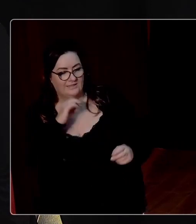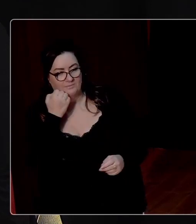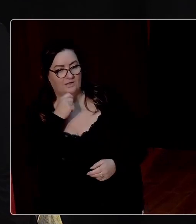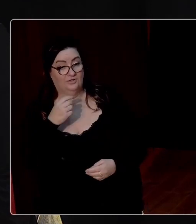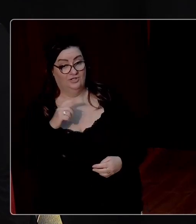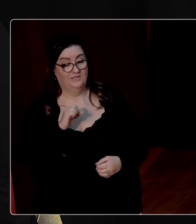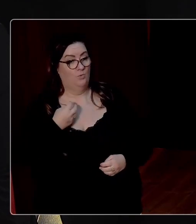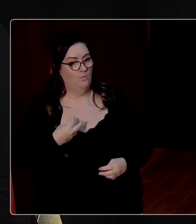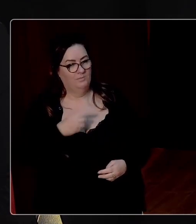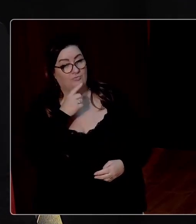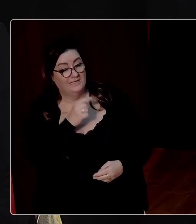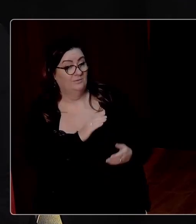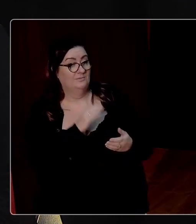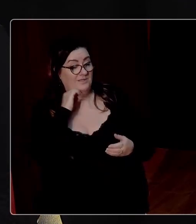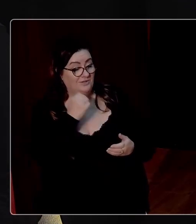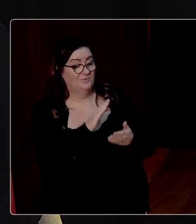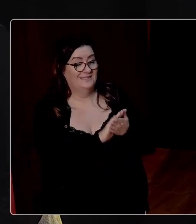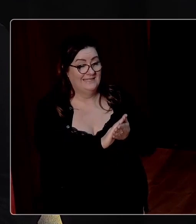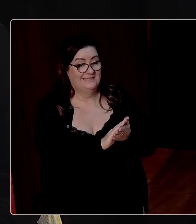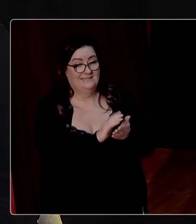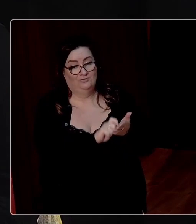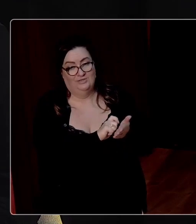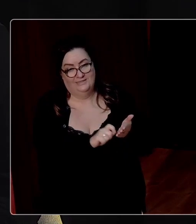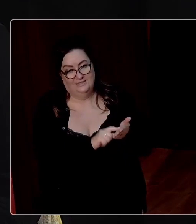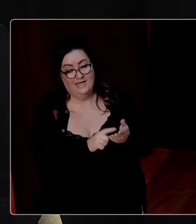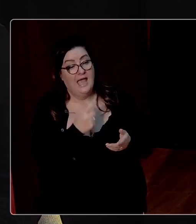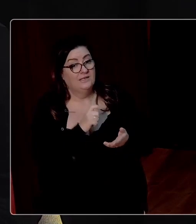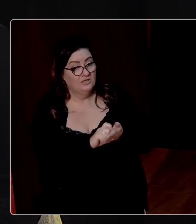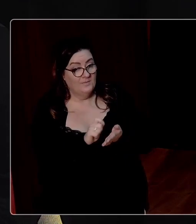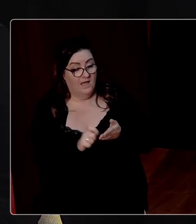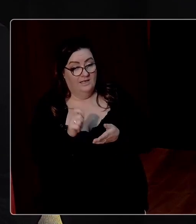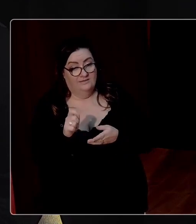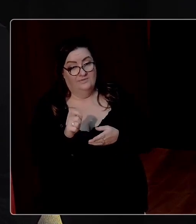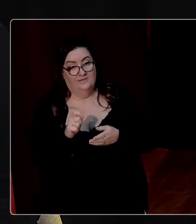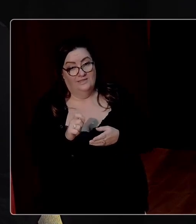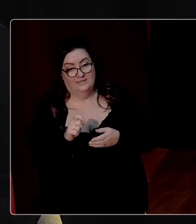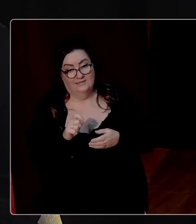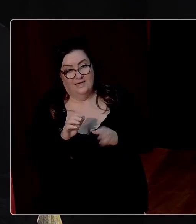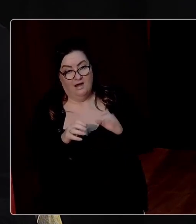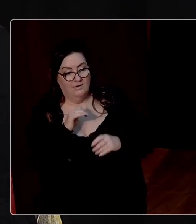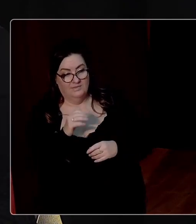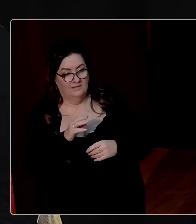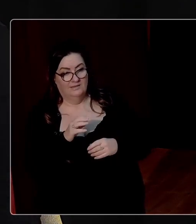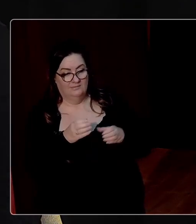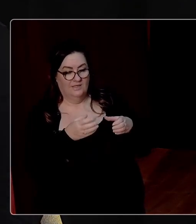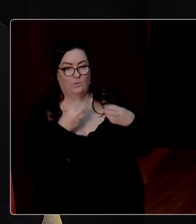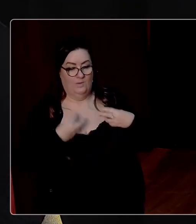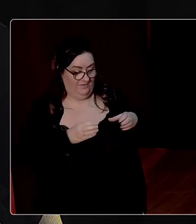a woman, but it's really because she was anti-treaty. Plus, she applied as a member of the Irish Citizen Army because Cumann na mBan were not allowed